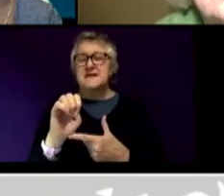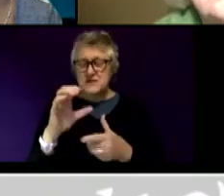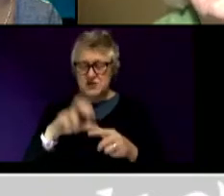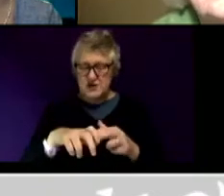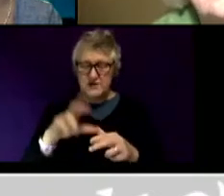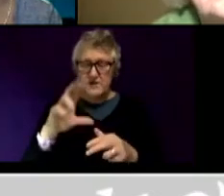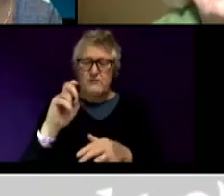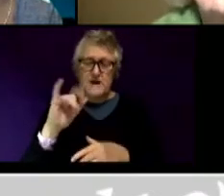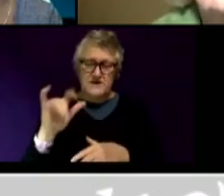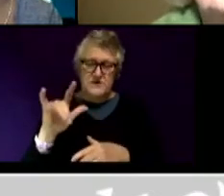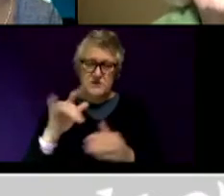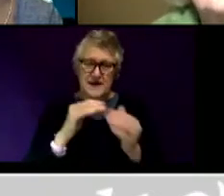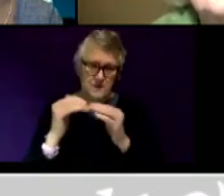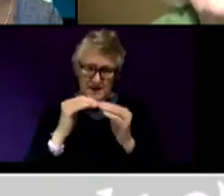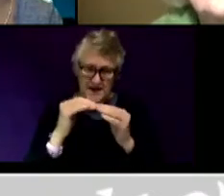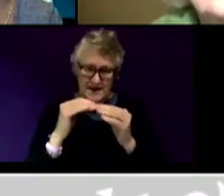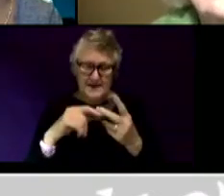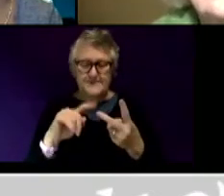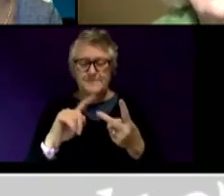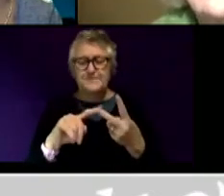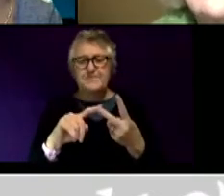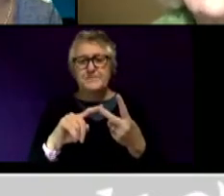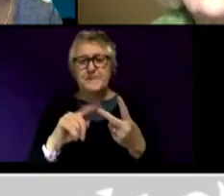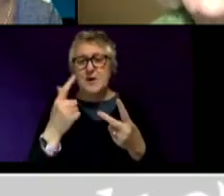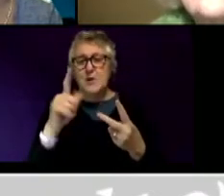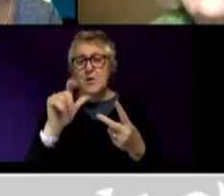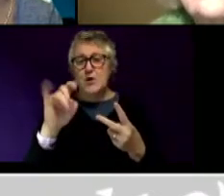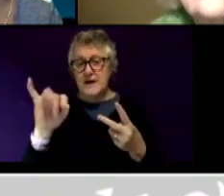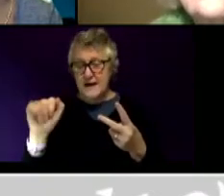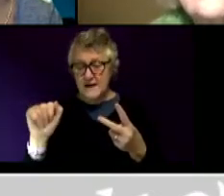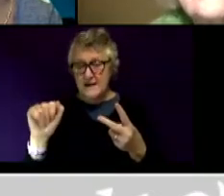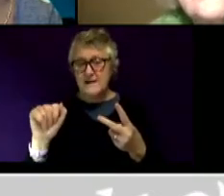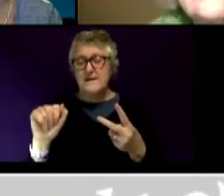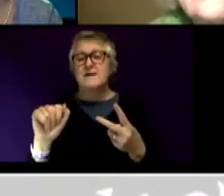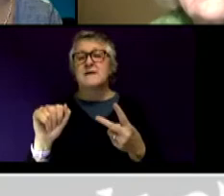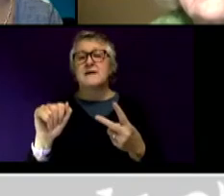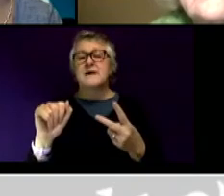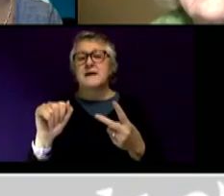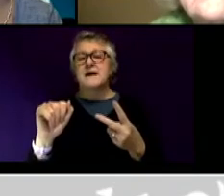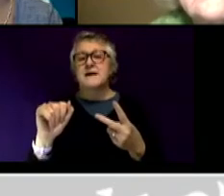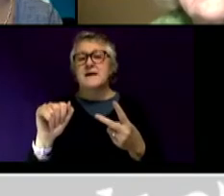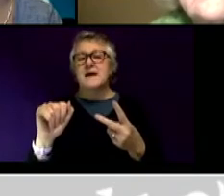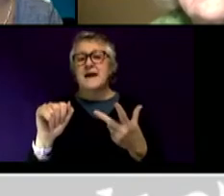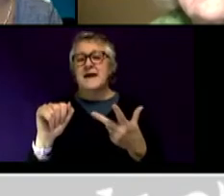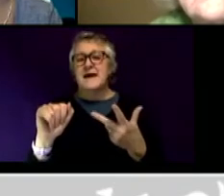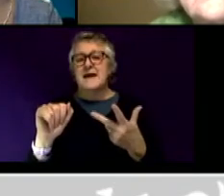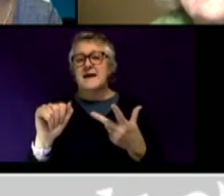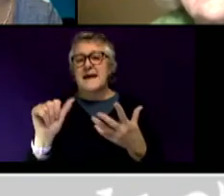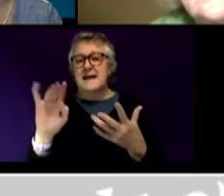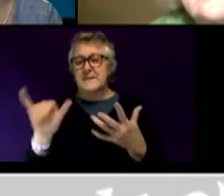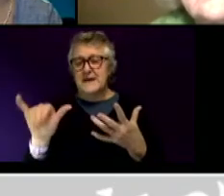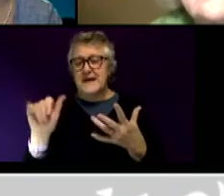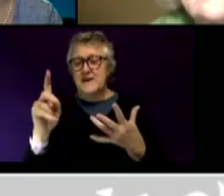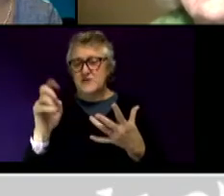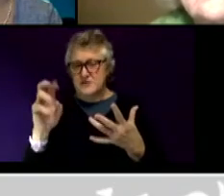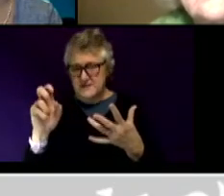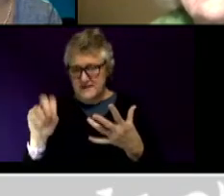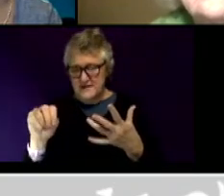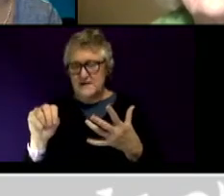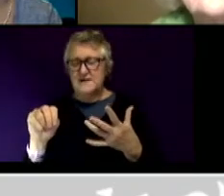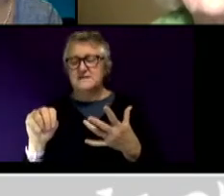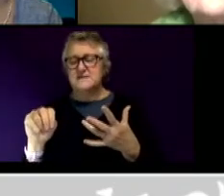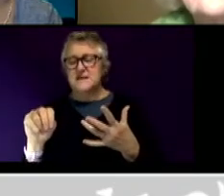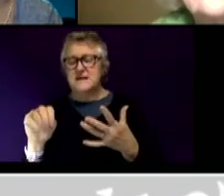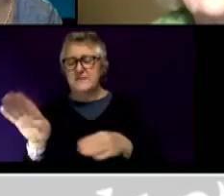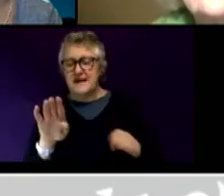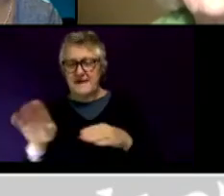Canson is the chair of the Youth Subcommittee. And Amy Anderson is the chair of the Behavioral Health Subcommittee. So this is the first steering committee